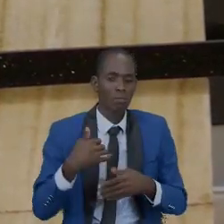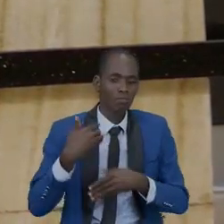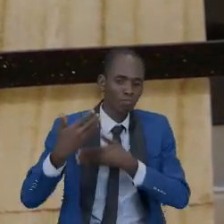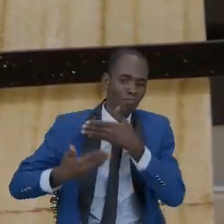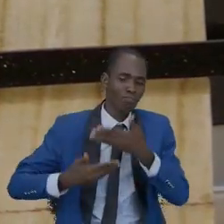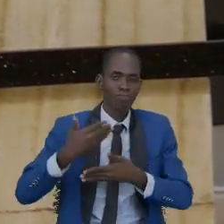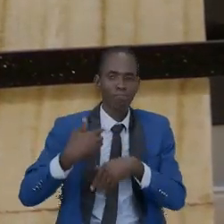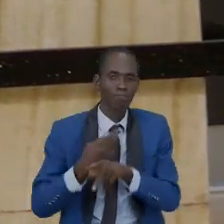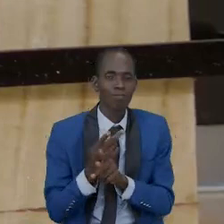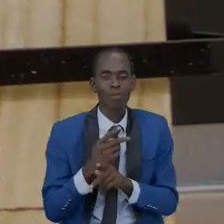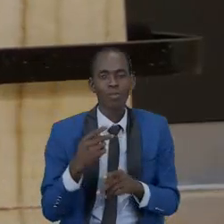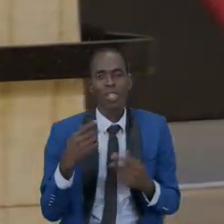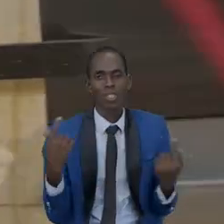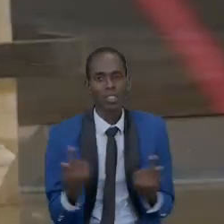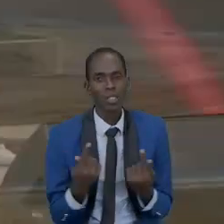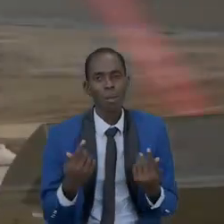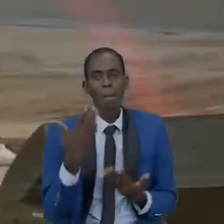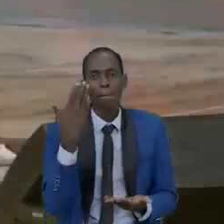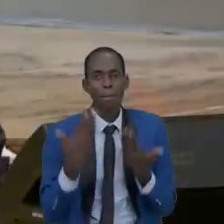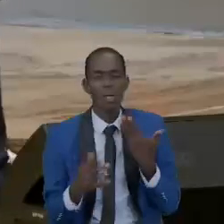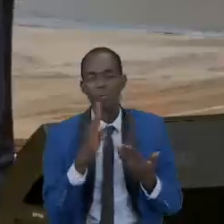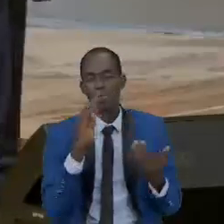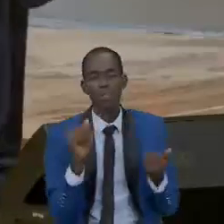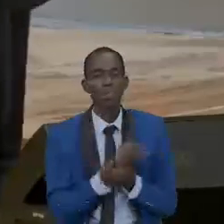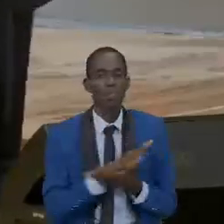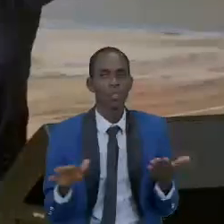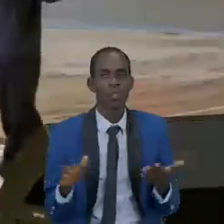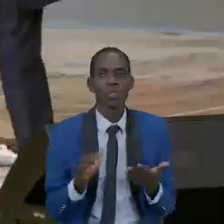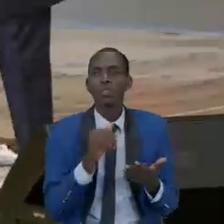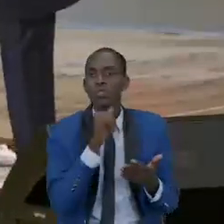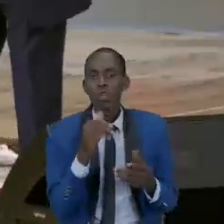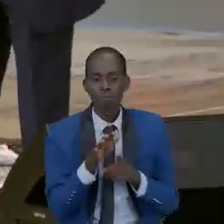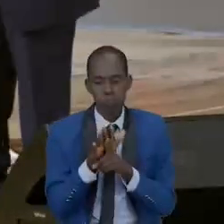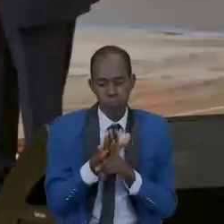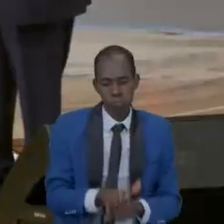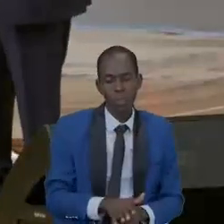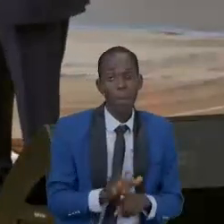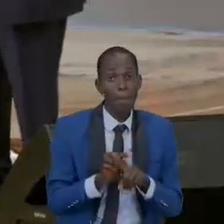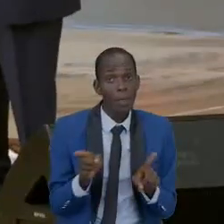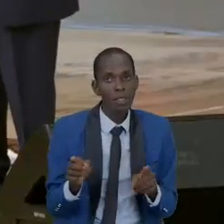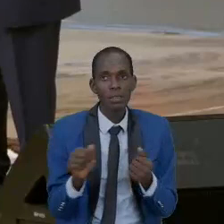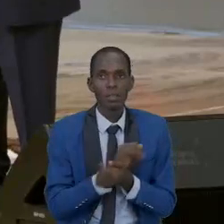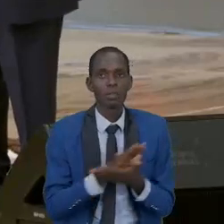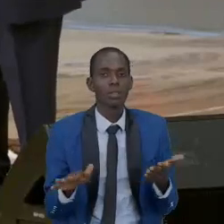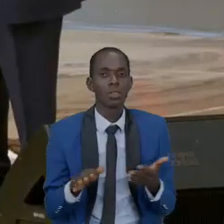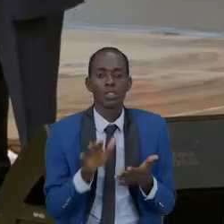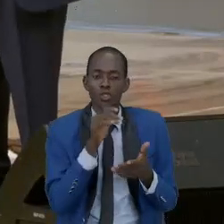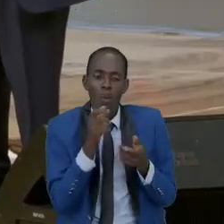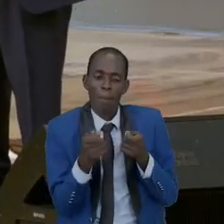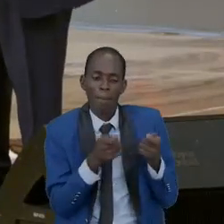sin might be destroyed, not suppressed, destroyed, not